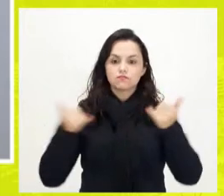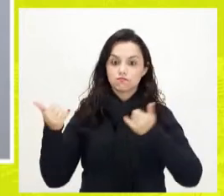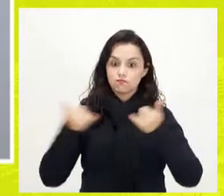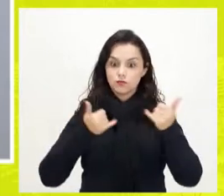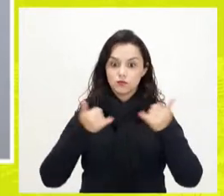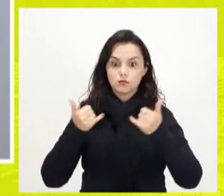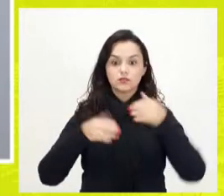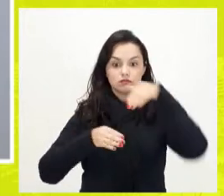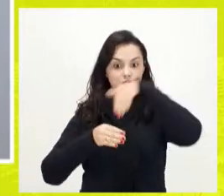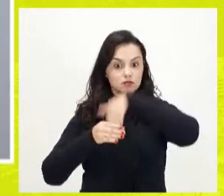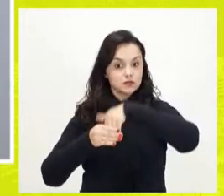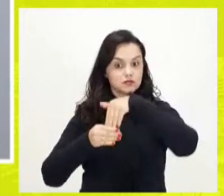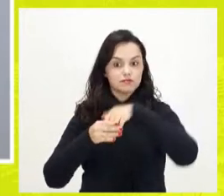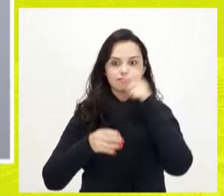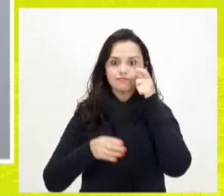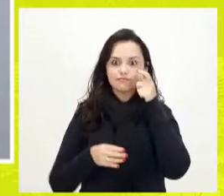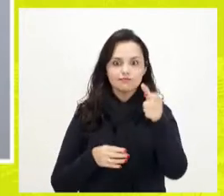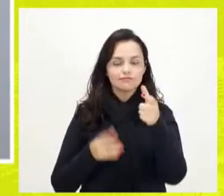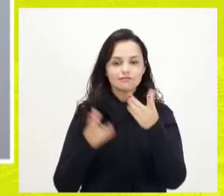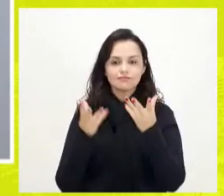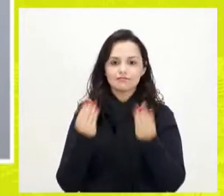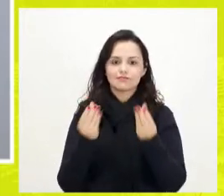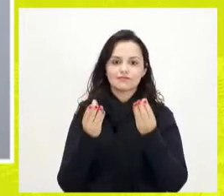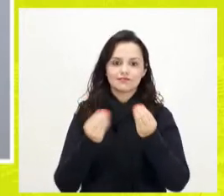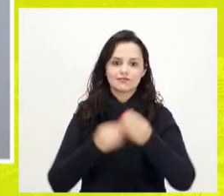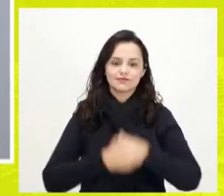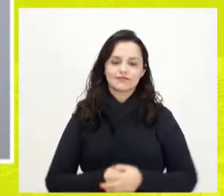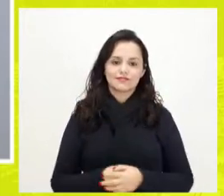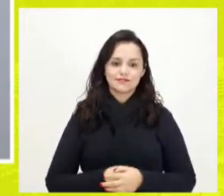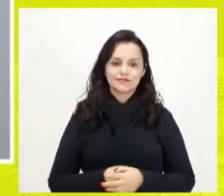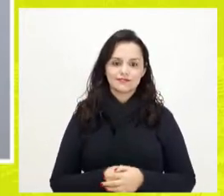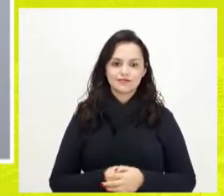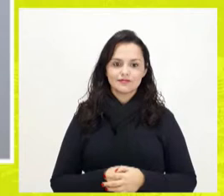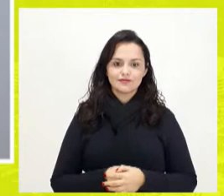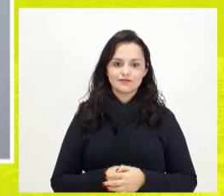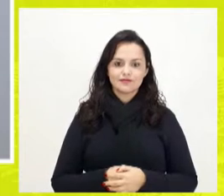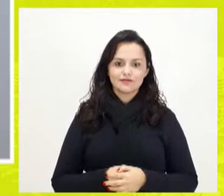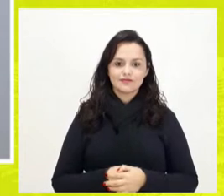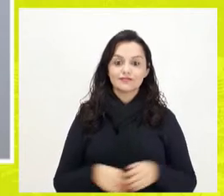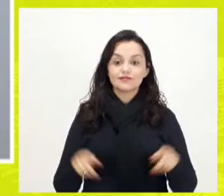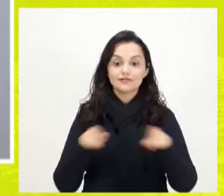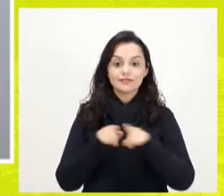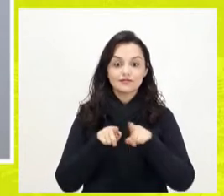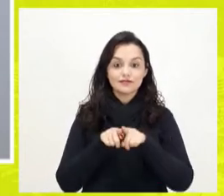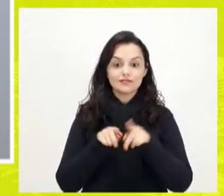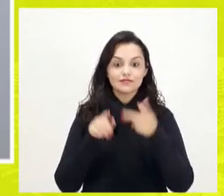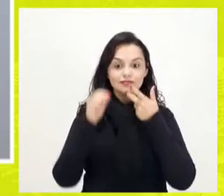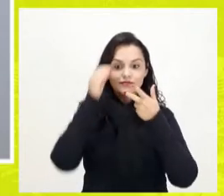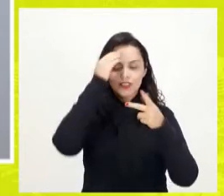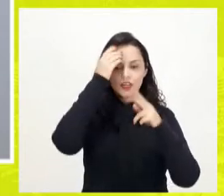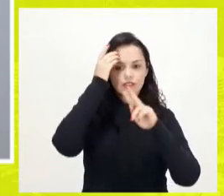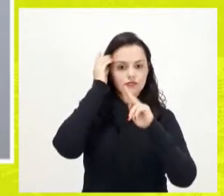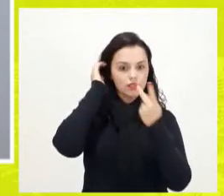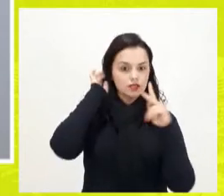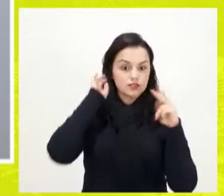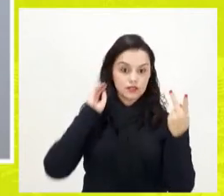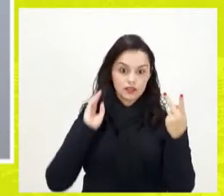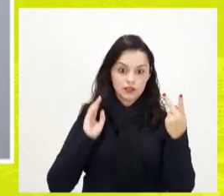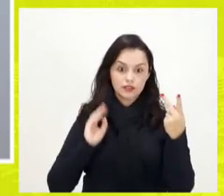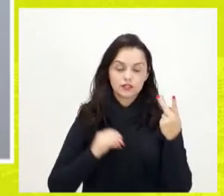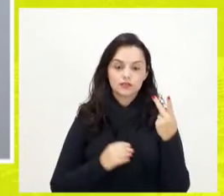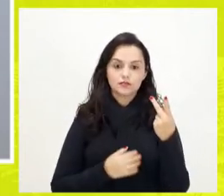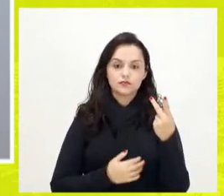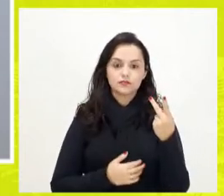so nice to see a quick presentation about elections this information and it's